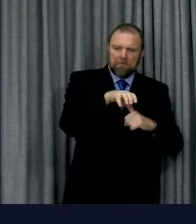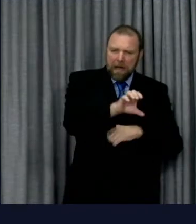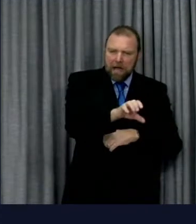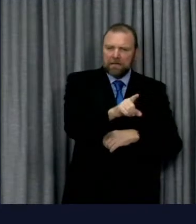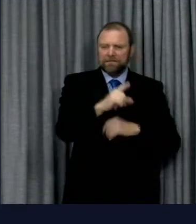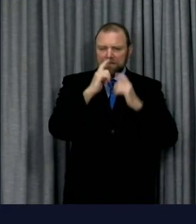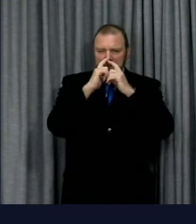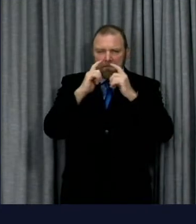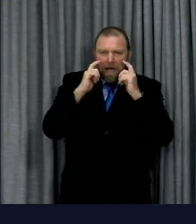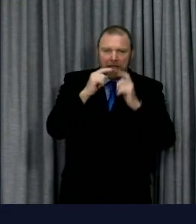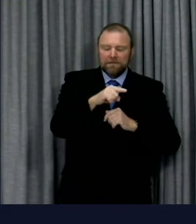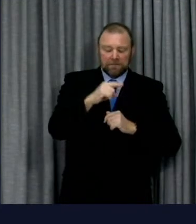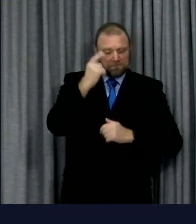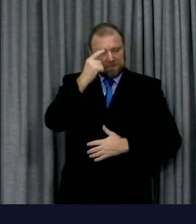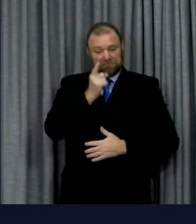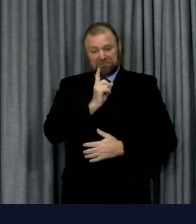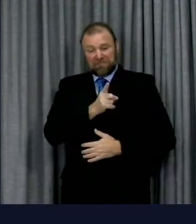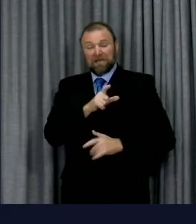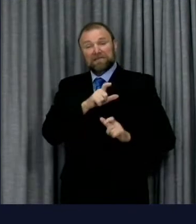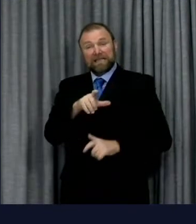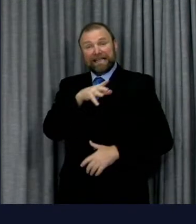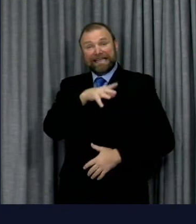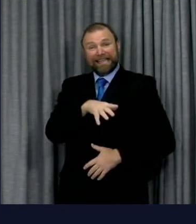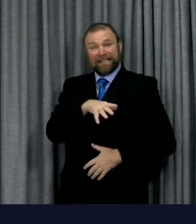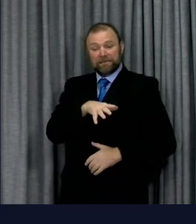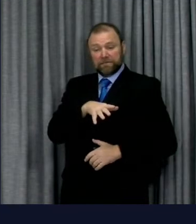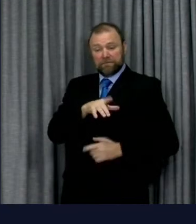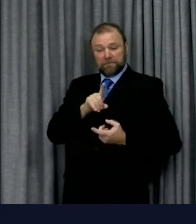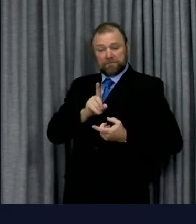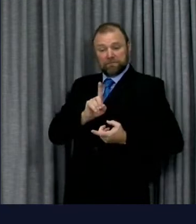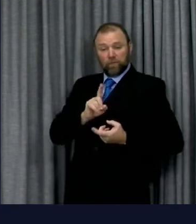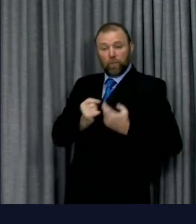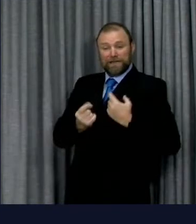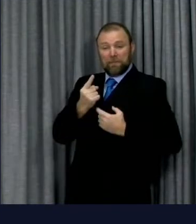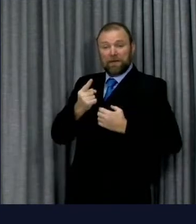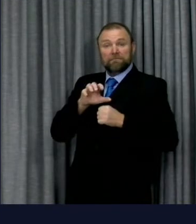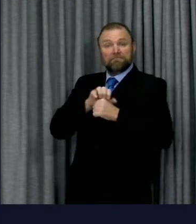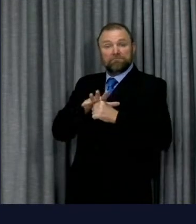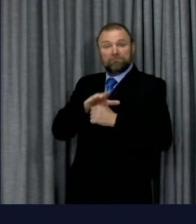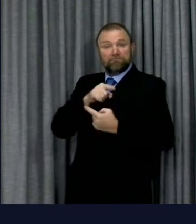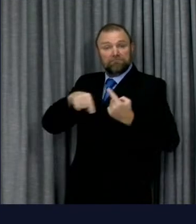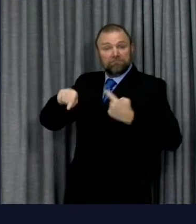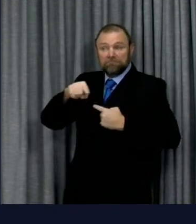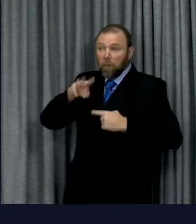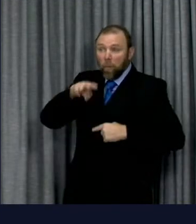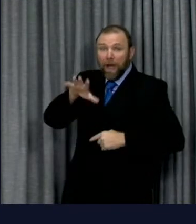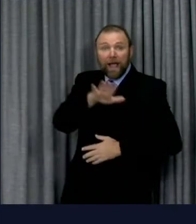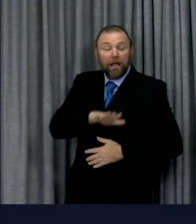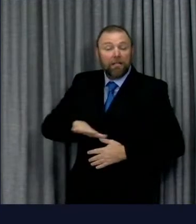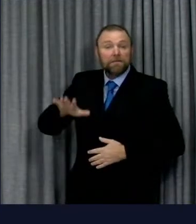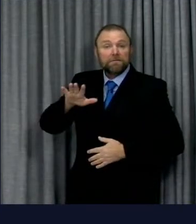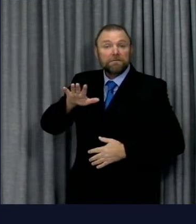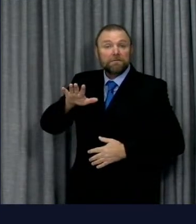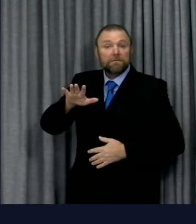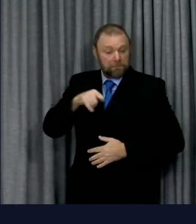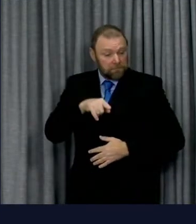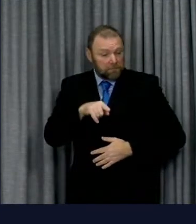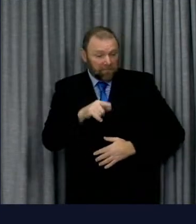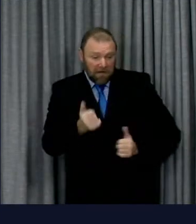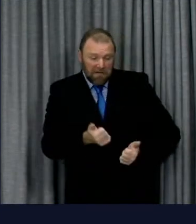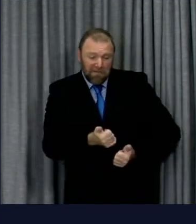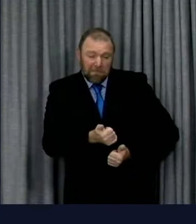the virus in Wales? And if the advice is things are so good, you don't need to have them in place, we